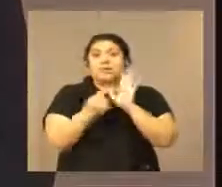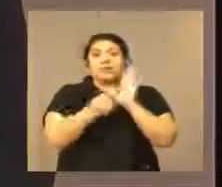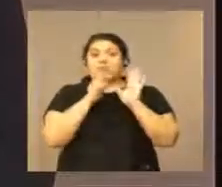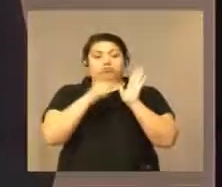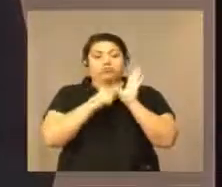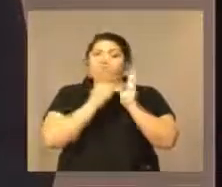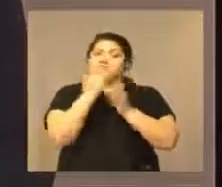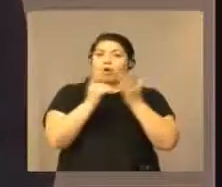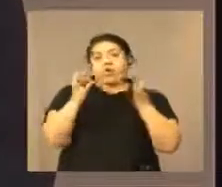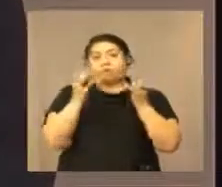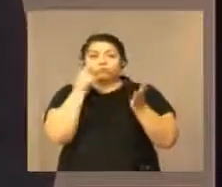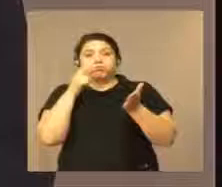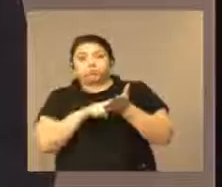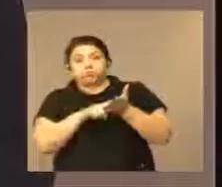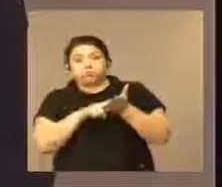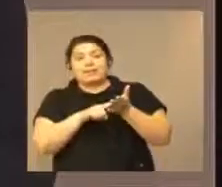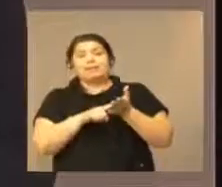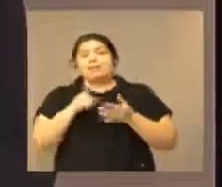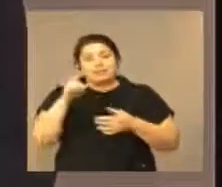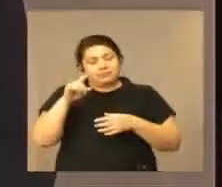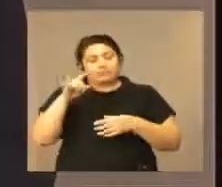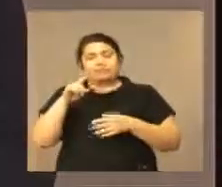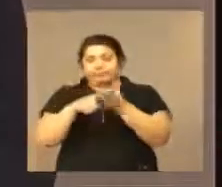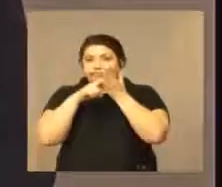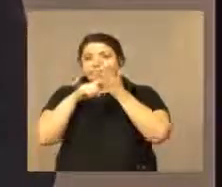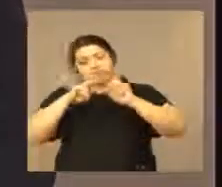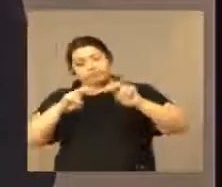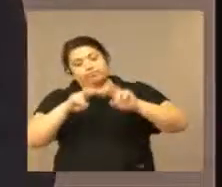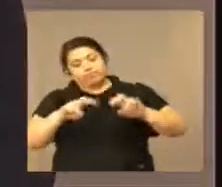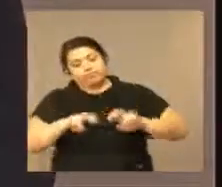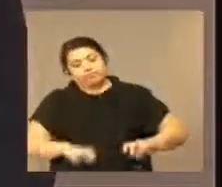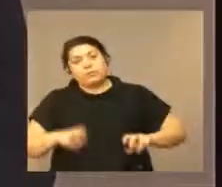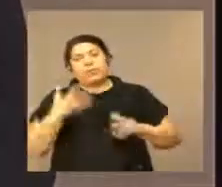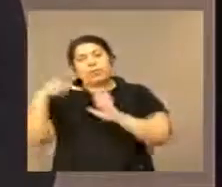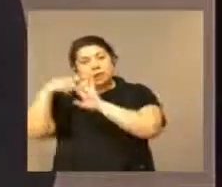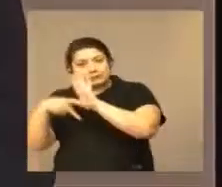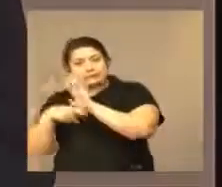and as I said, we have to take a look at all of that from a policy perspective.